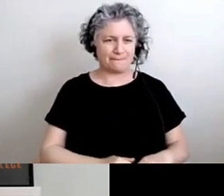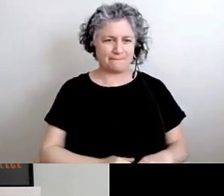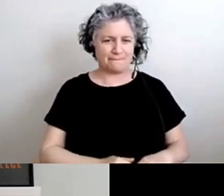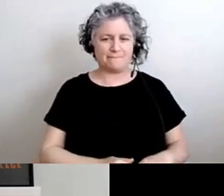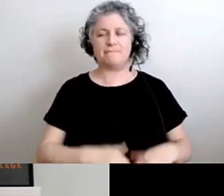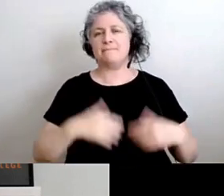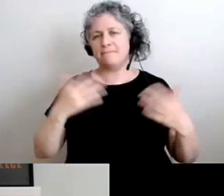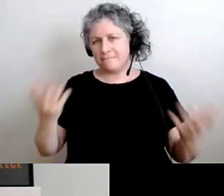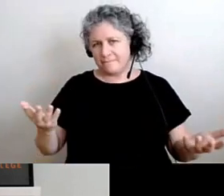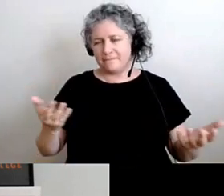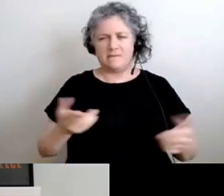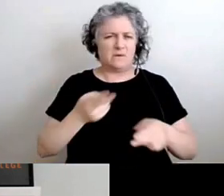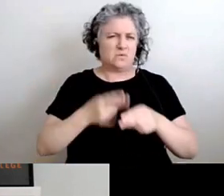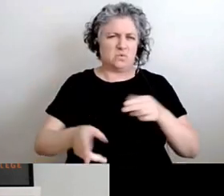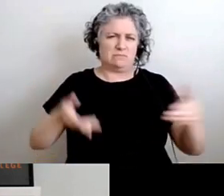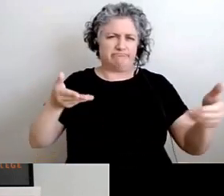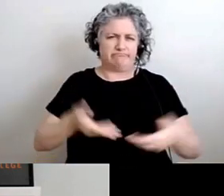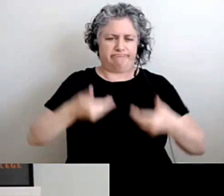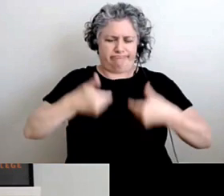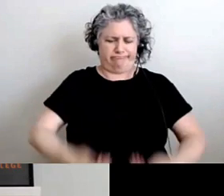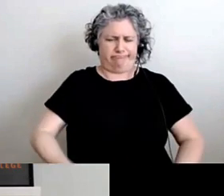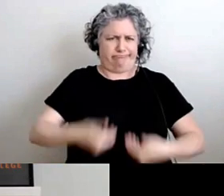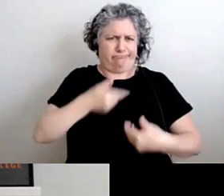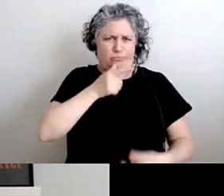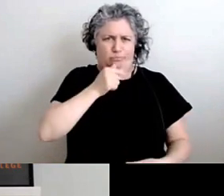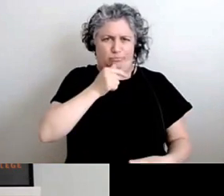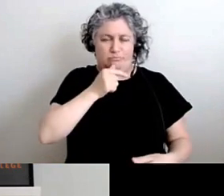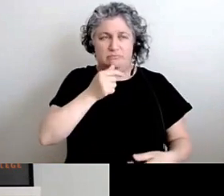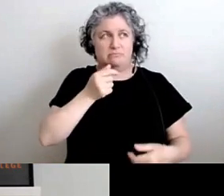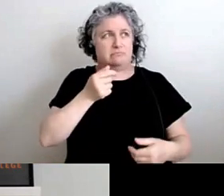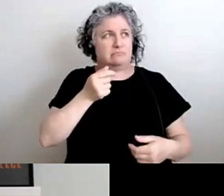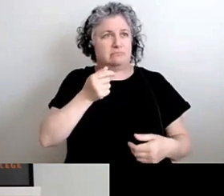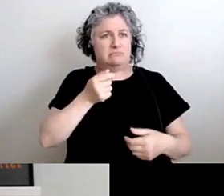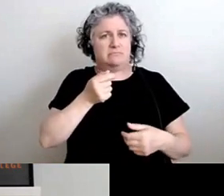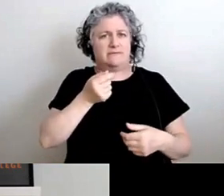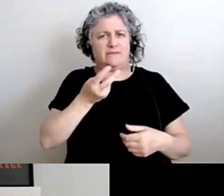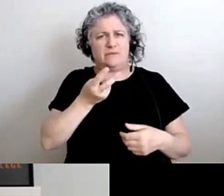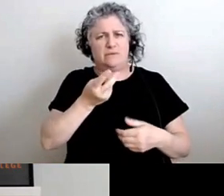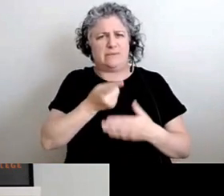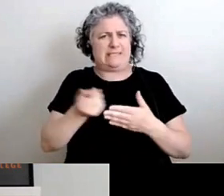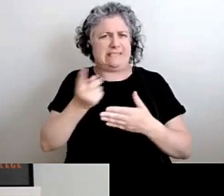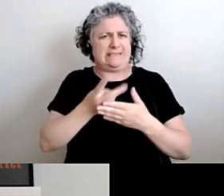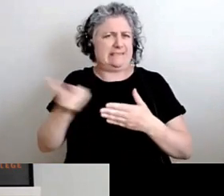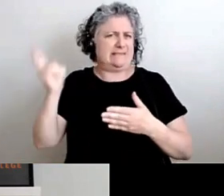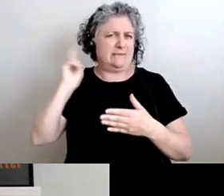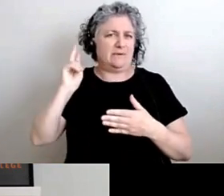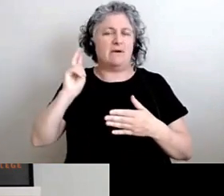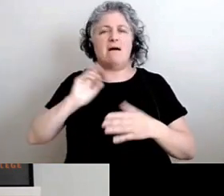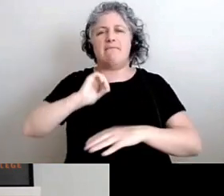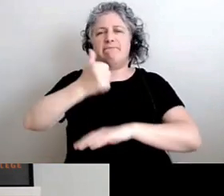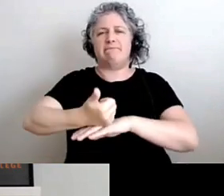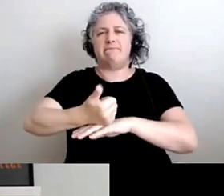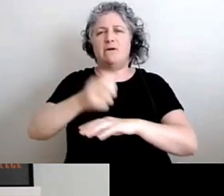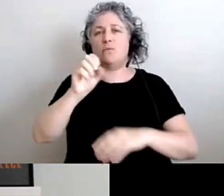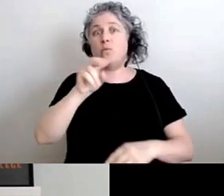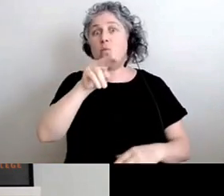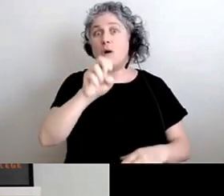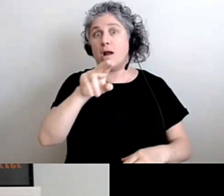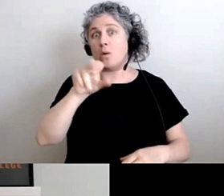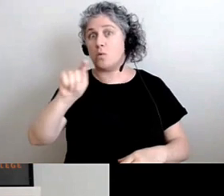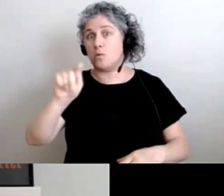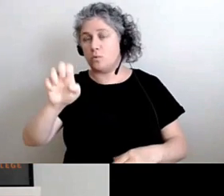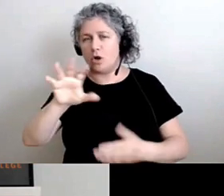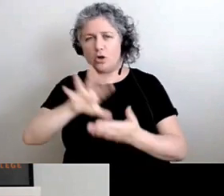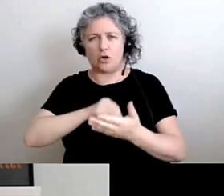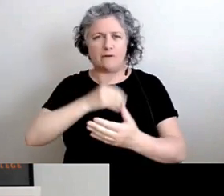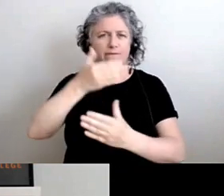So a little introduction about me. A few weeks ago, I went and I did a OneNote learner file management with